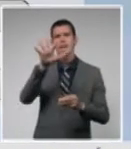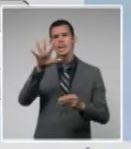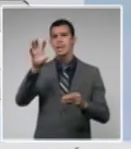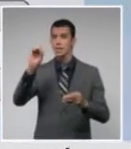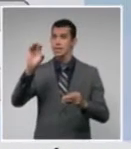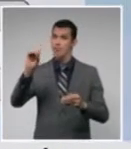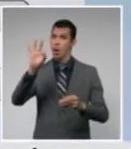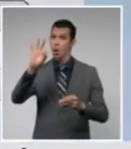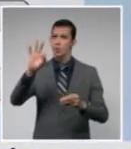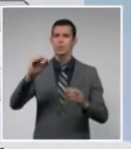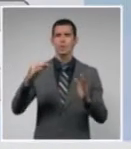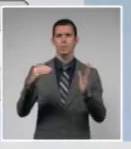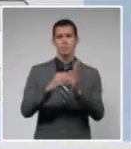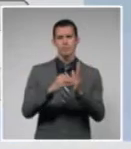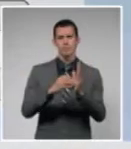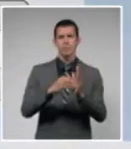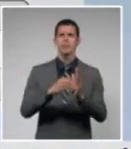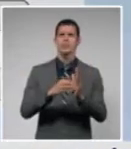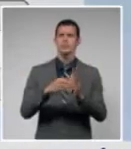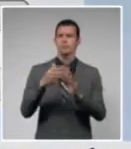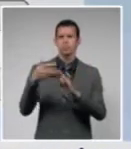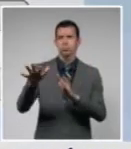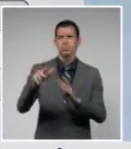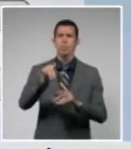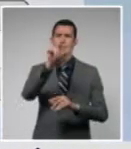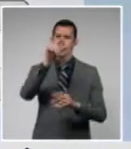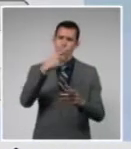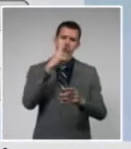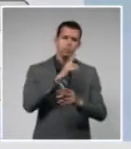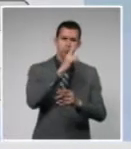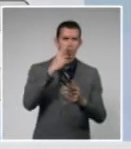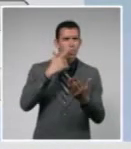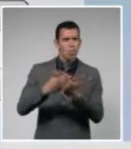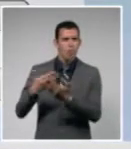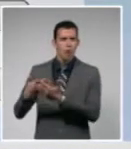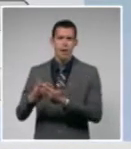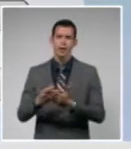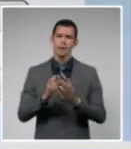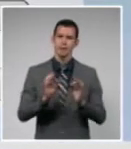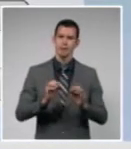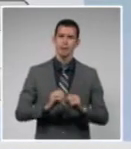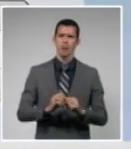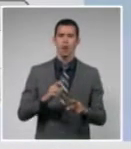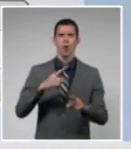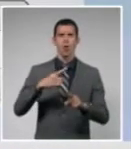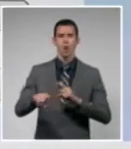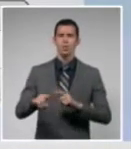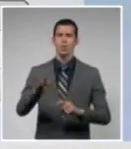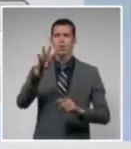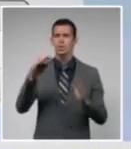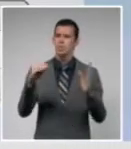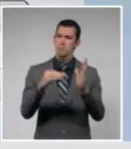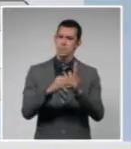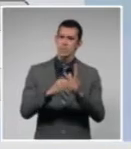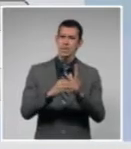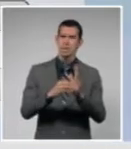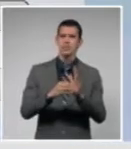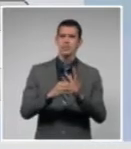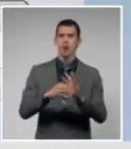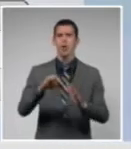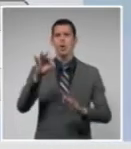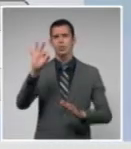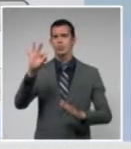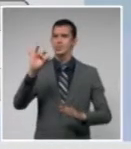total number of samples processed in the entire country since the pandemic began to